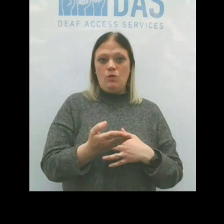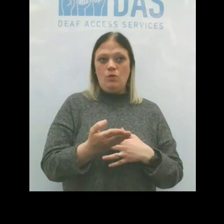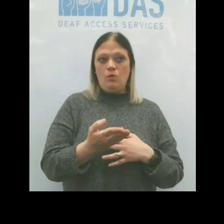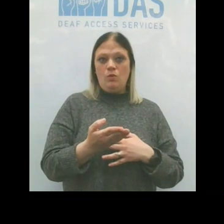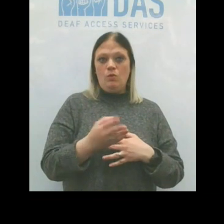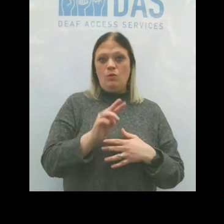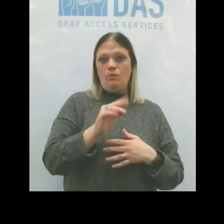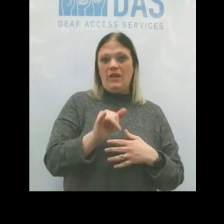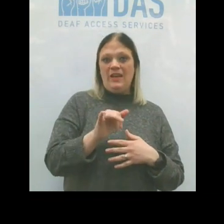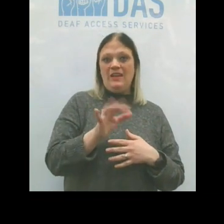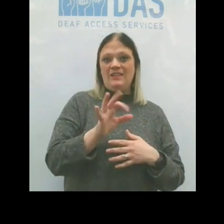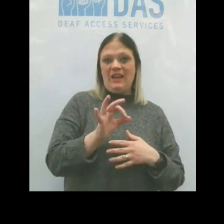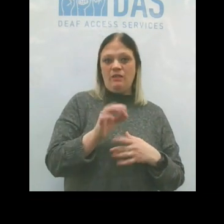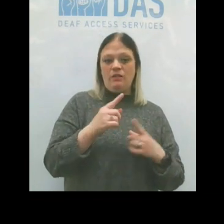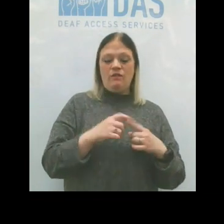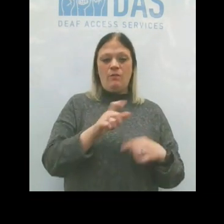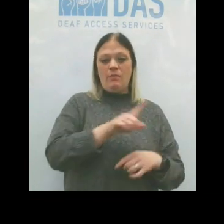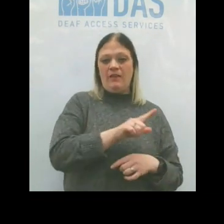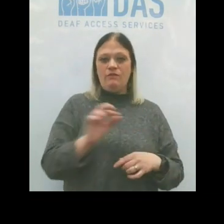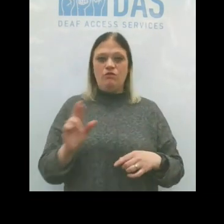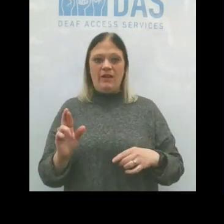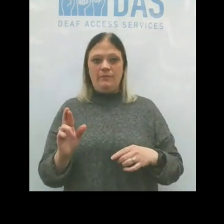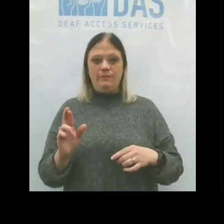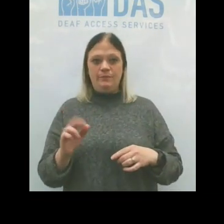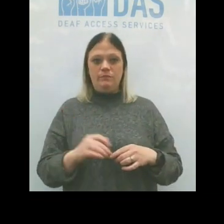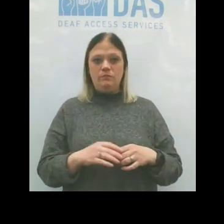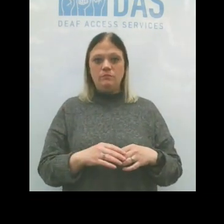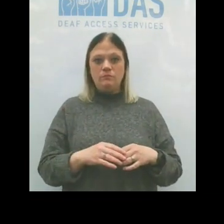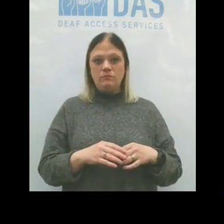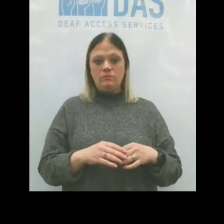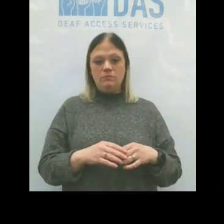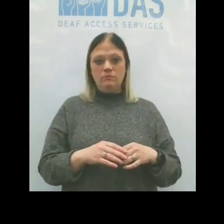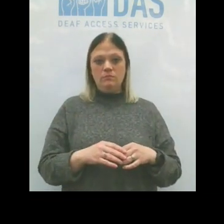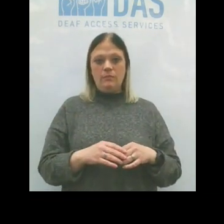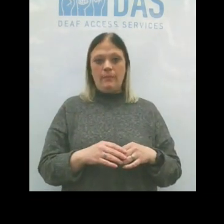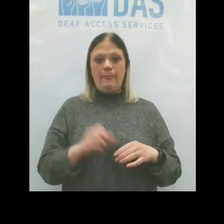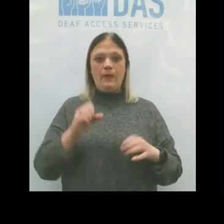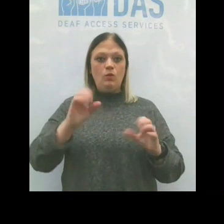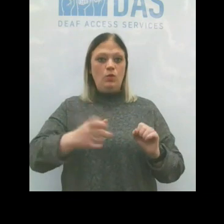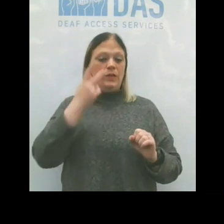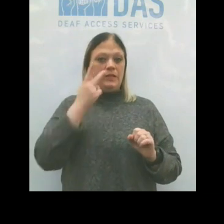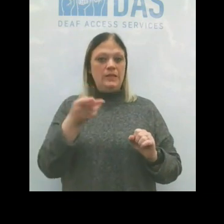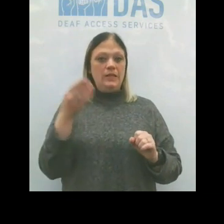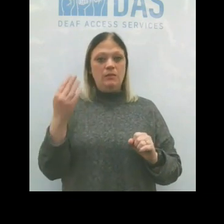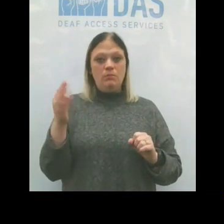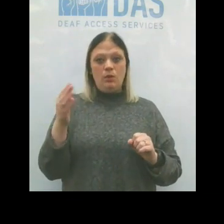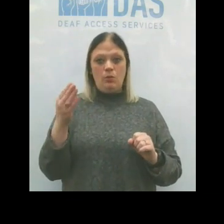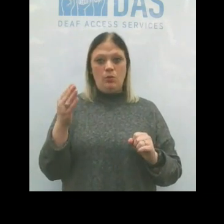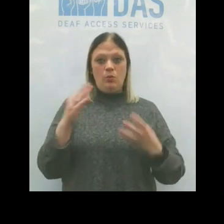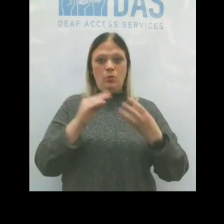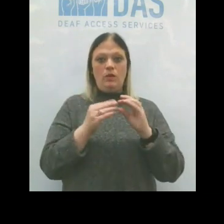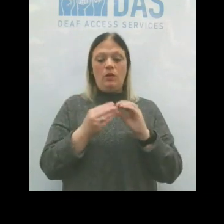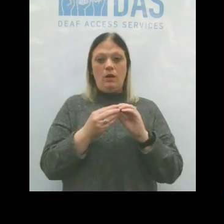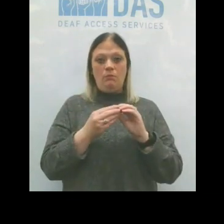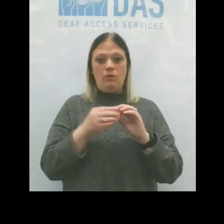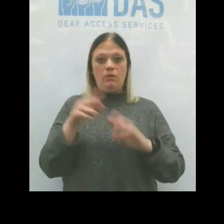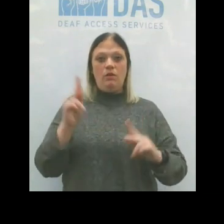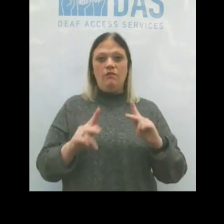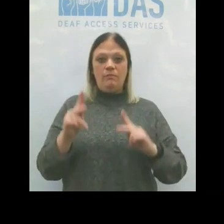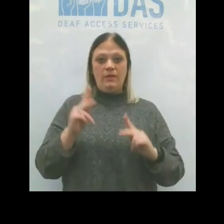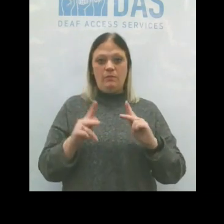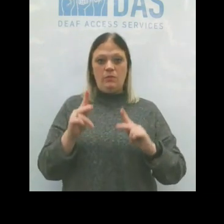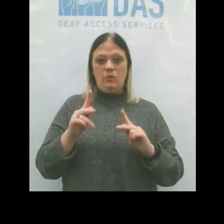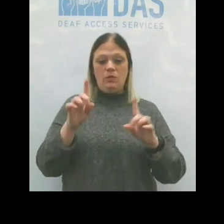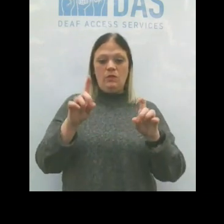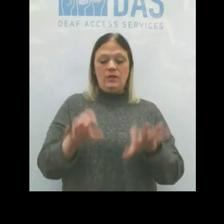on the right-hand side of the graph. And so we can see that in the blue that the number of people that have